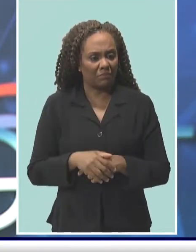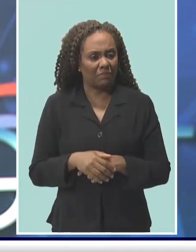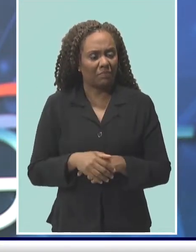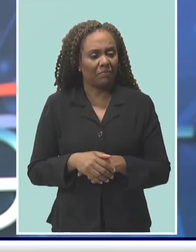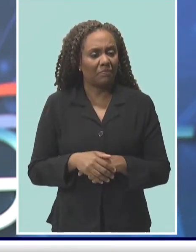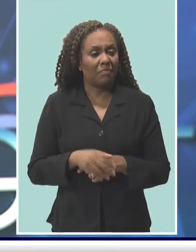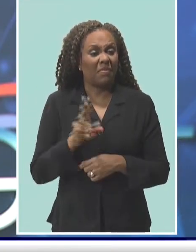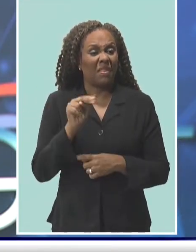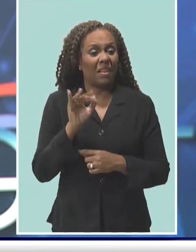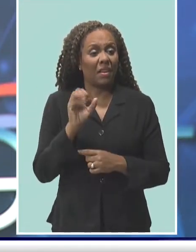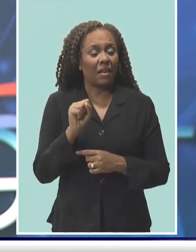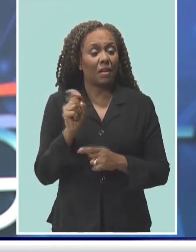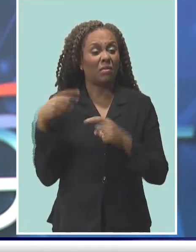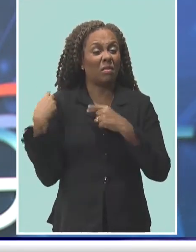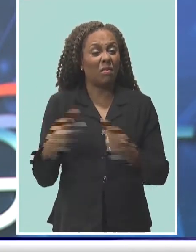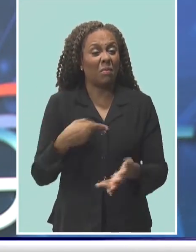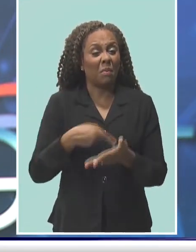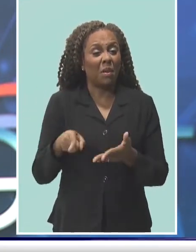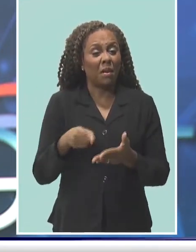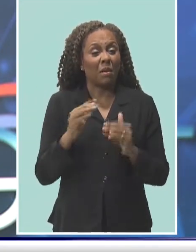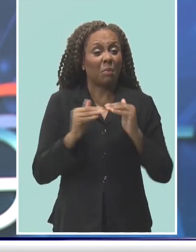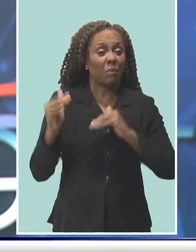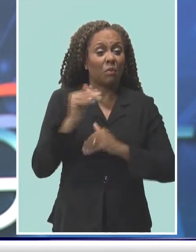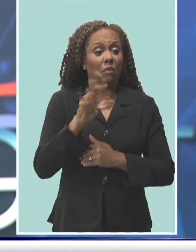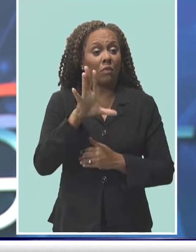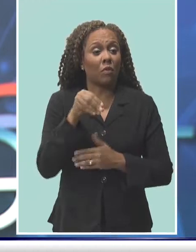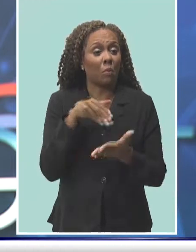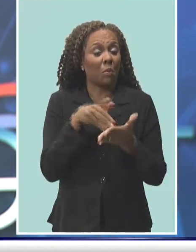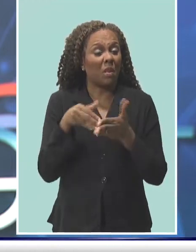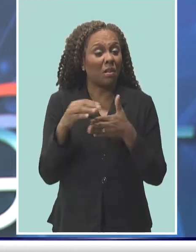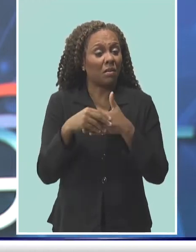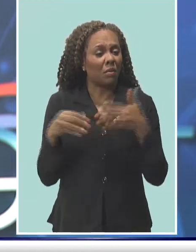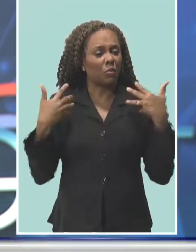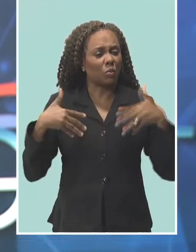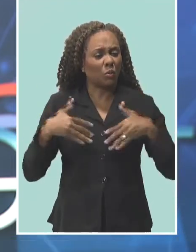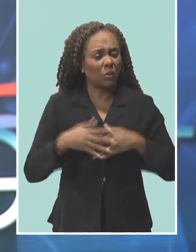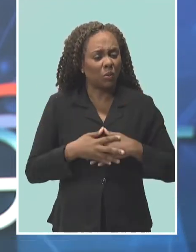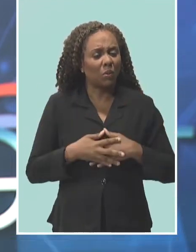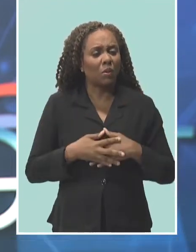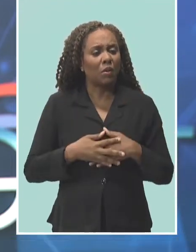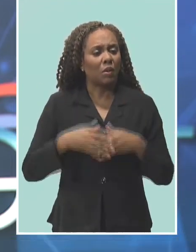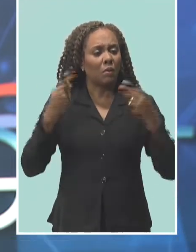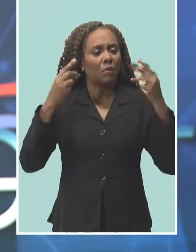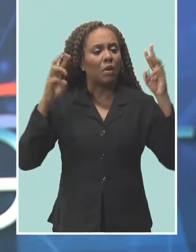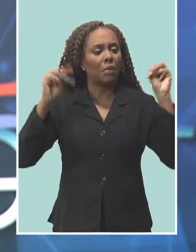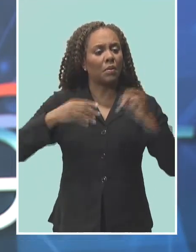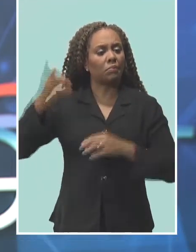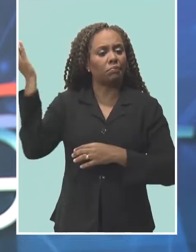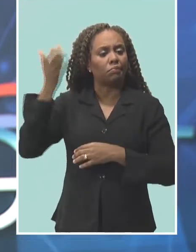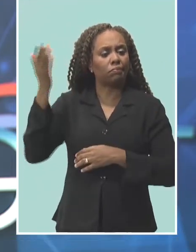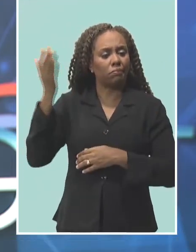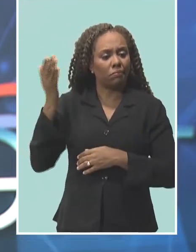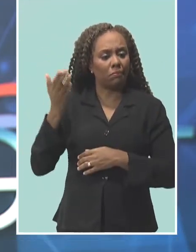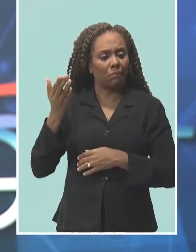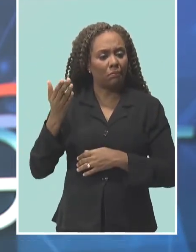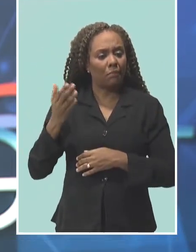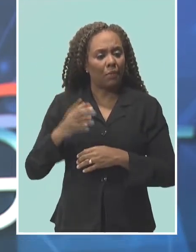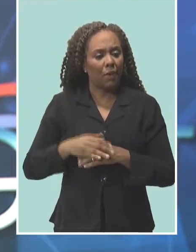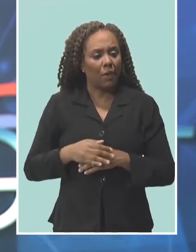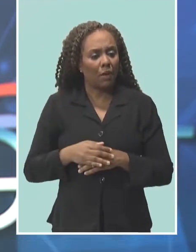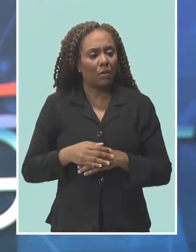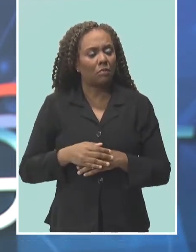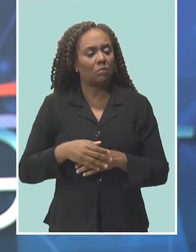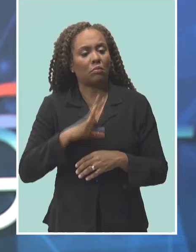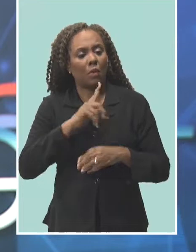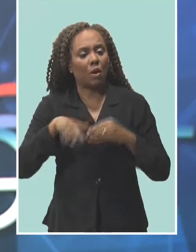fact, the NIS has already paid out more than $50 million in such claims. The revelation, an update from Prime Minister Mia Motley as